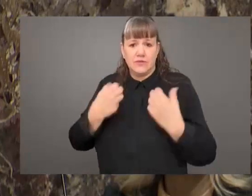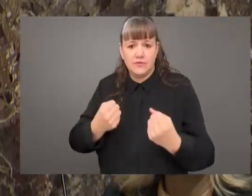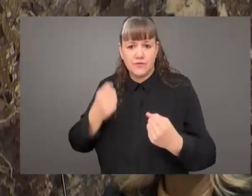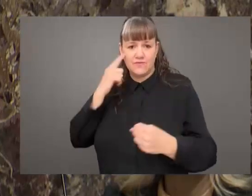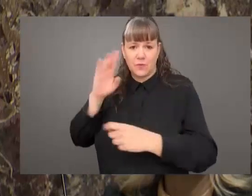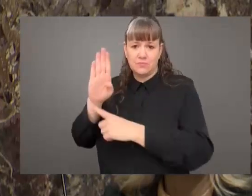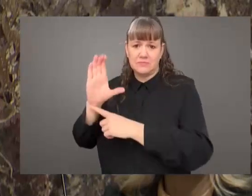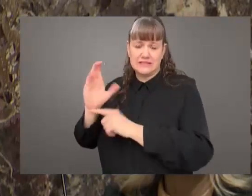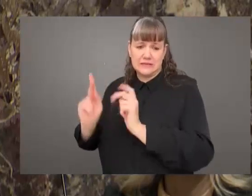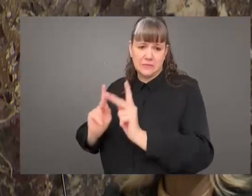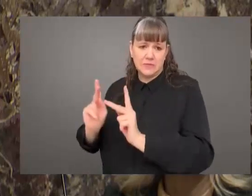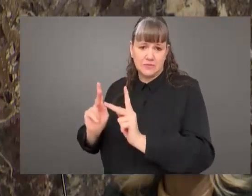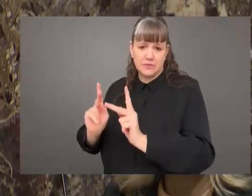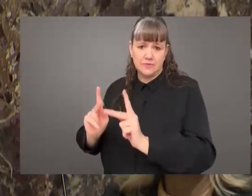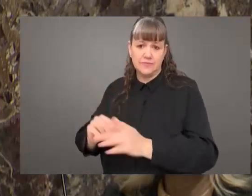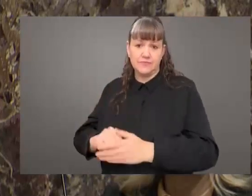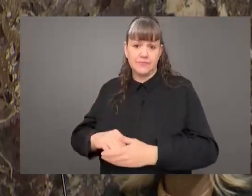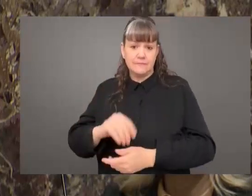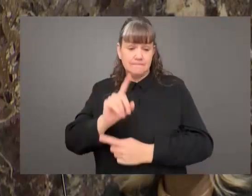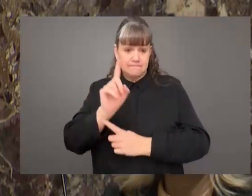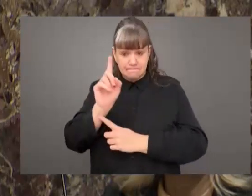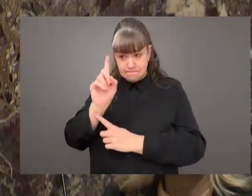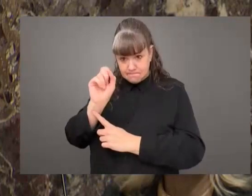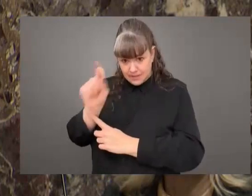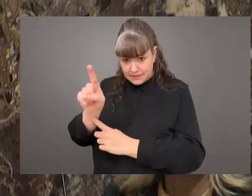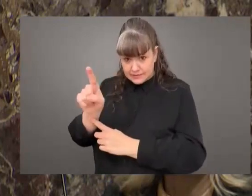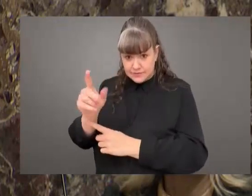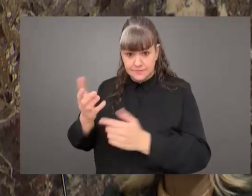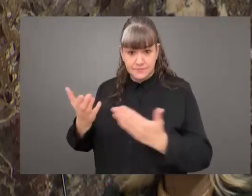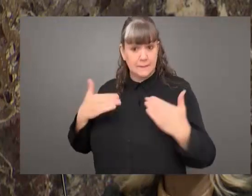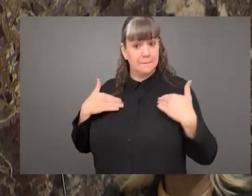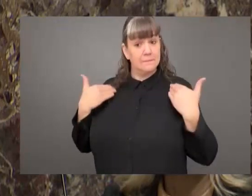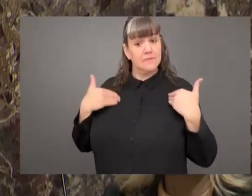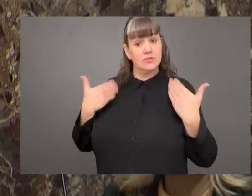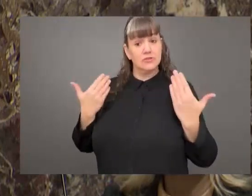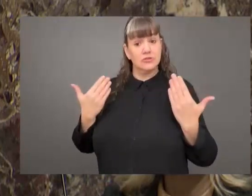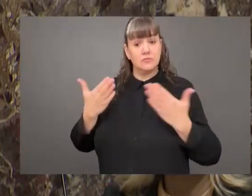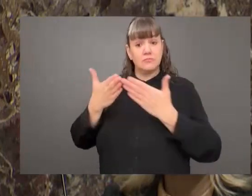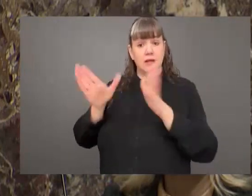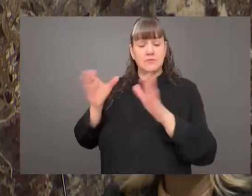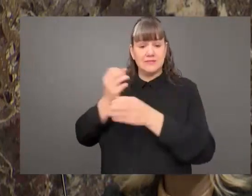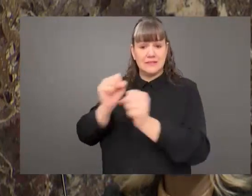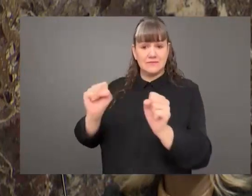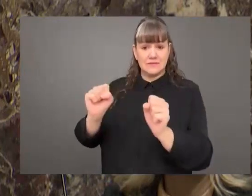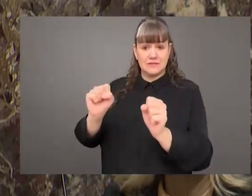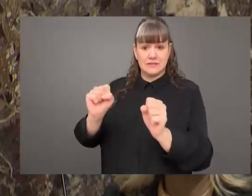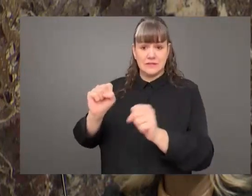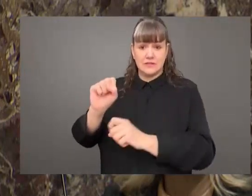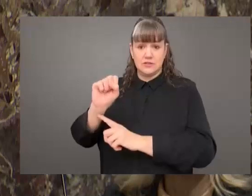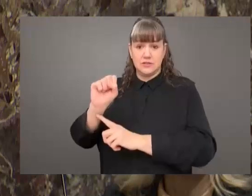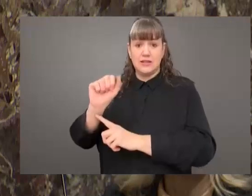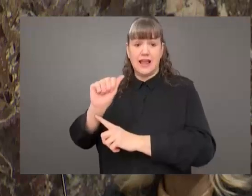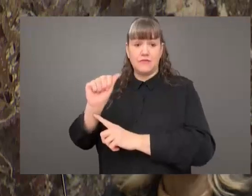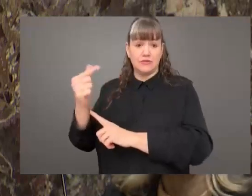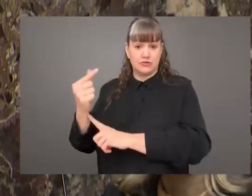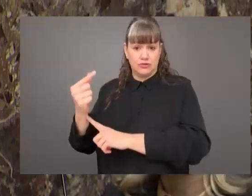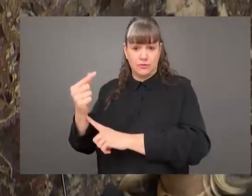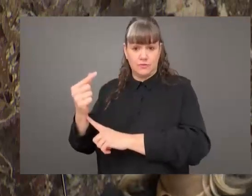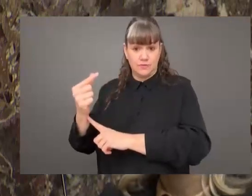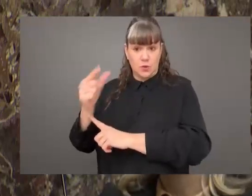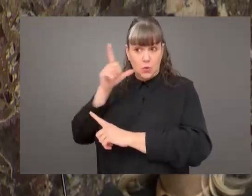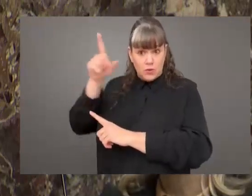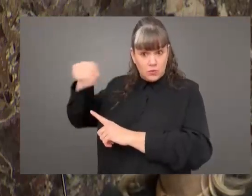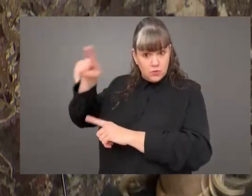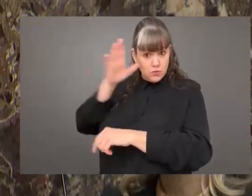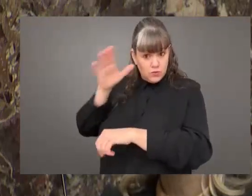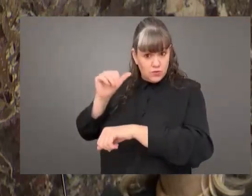Solicitor General, will you create a fourth option to 911 that is dedicated to responding to